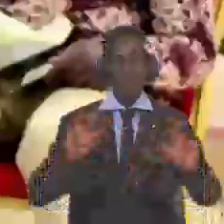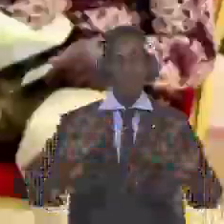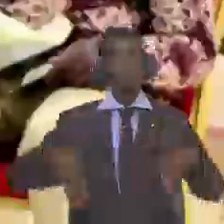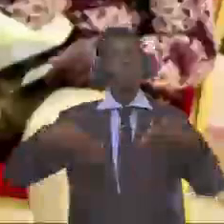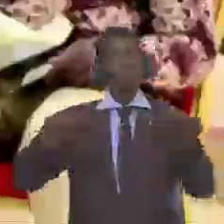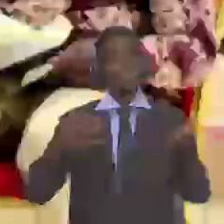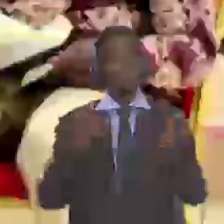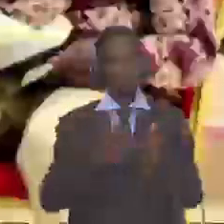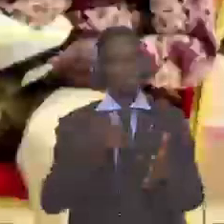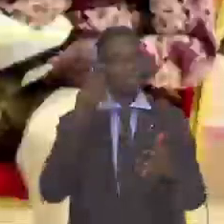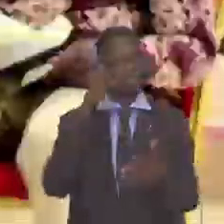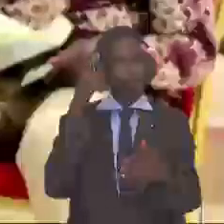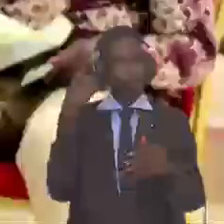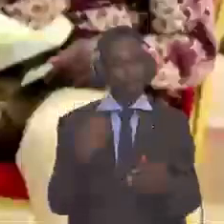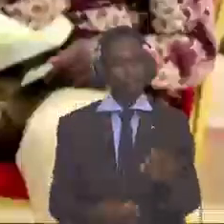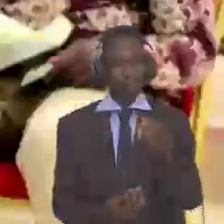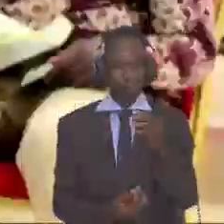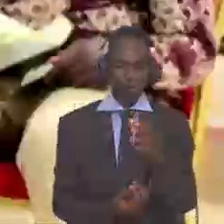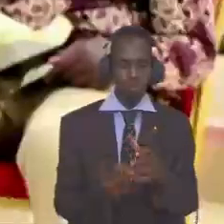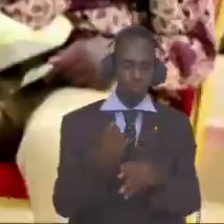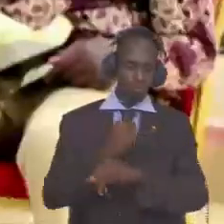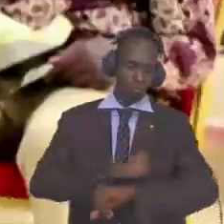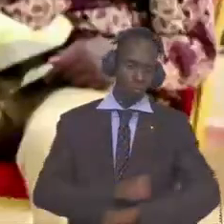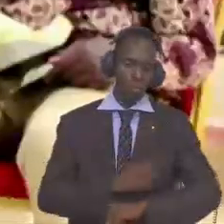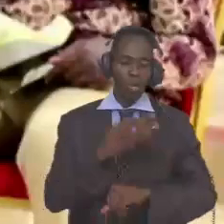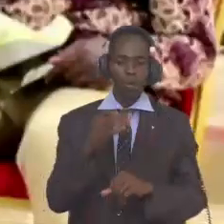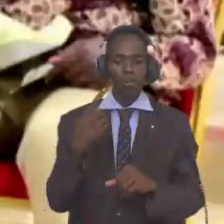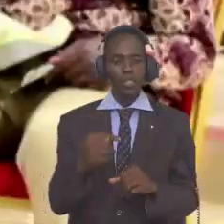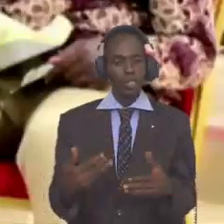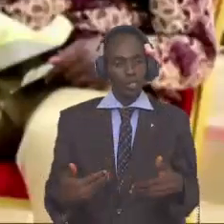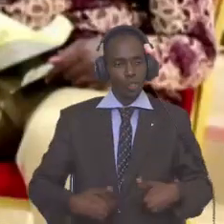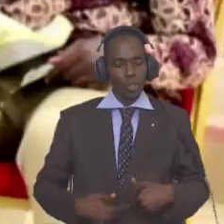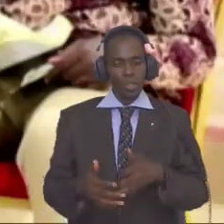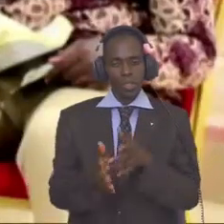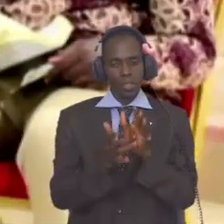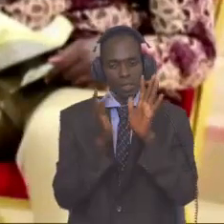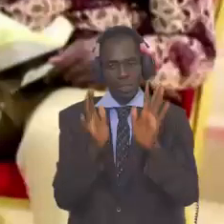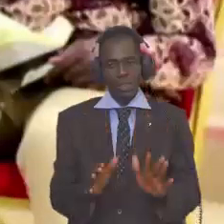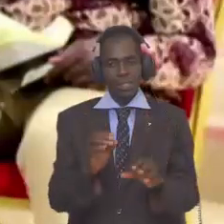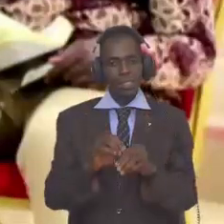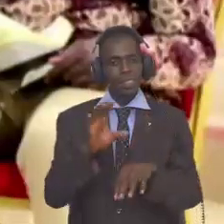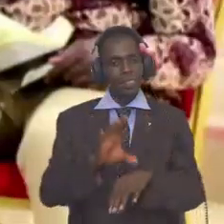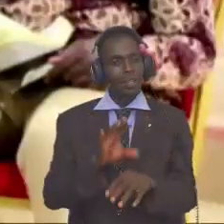the preservation of the converts in the church. And that is what the Lord